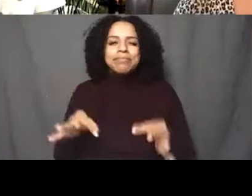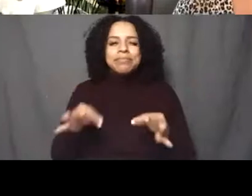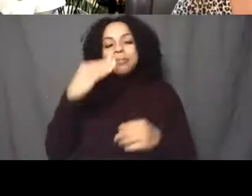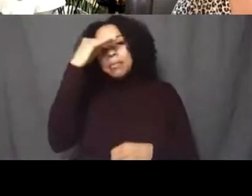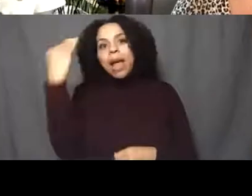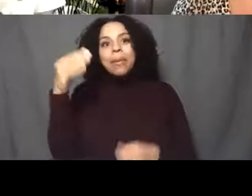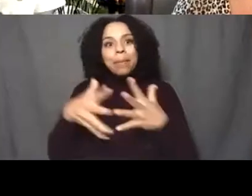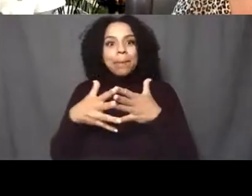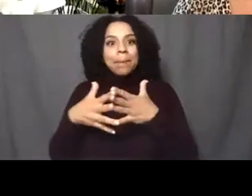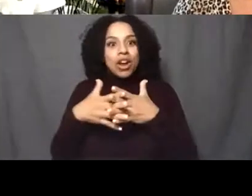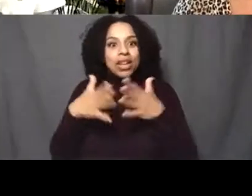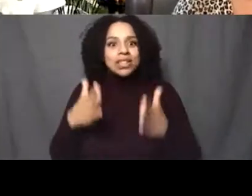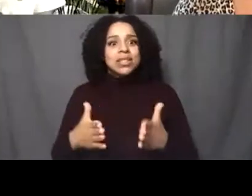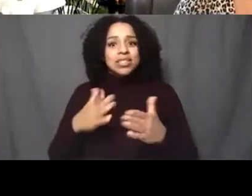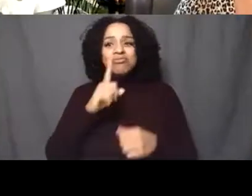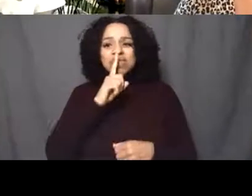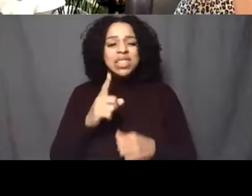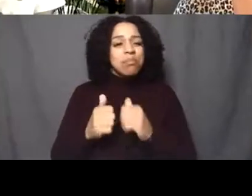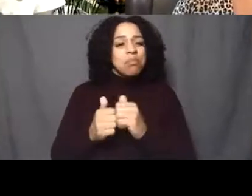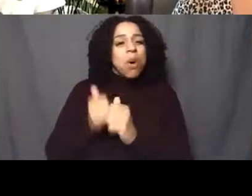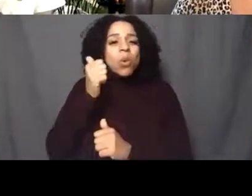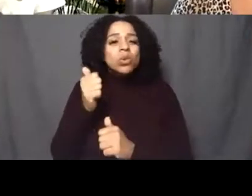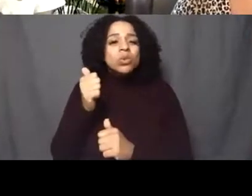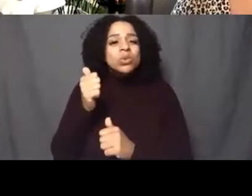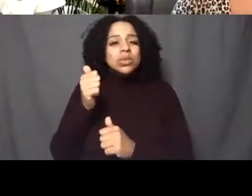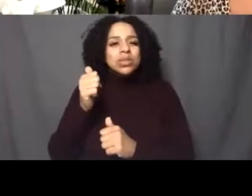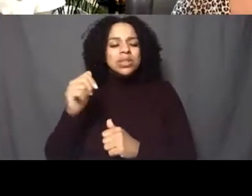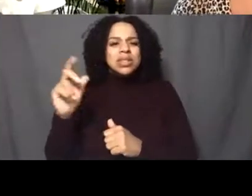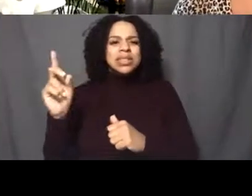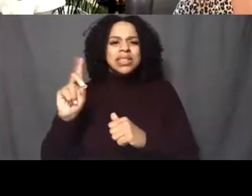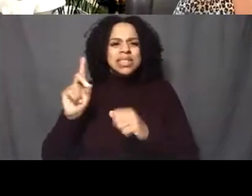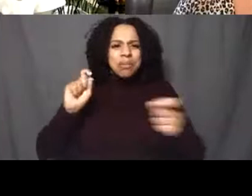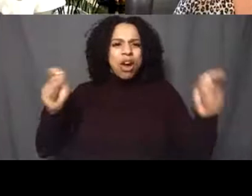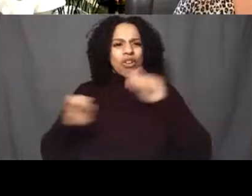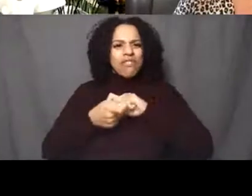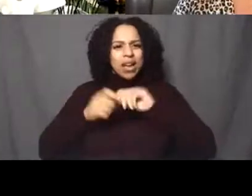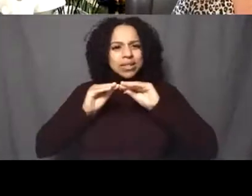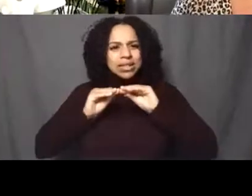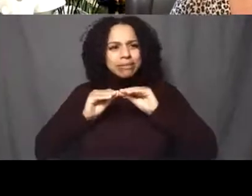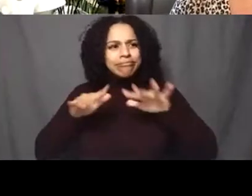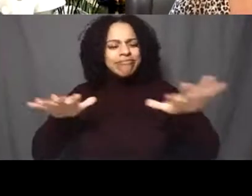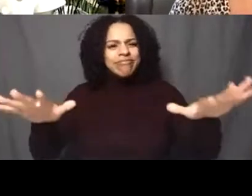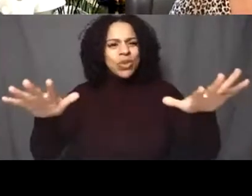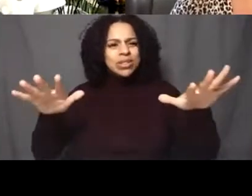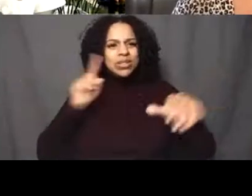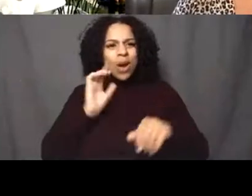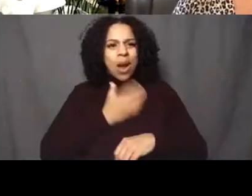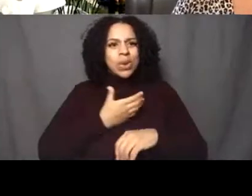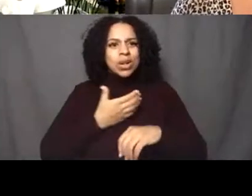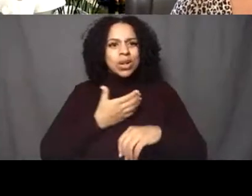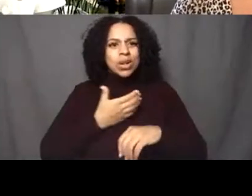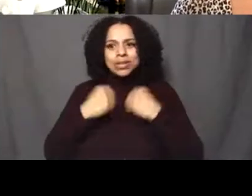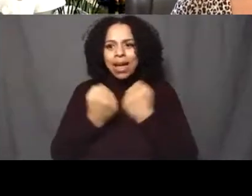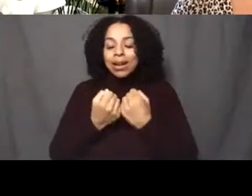been the most democratizing force in our society, that while our founders wrote down these great words